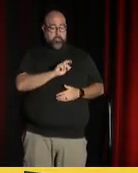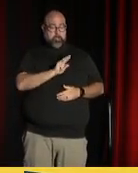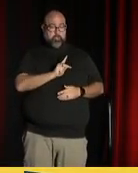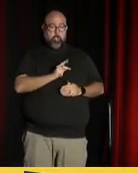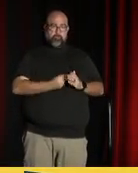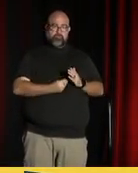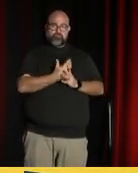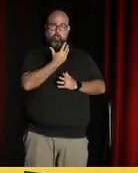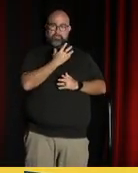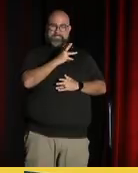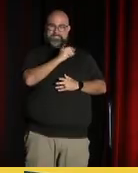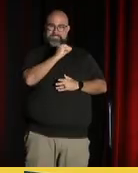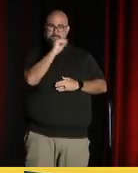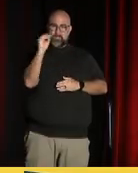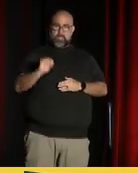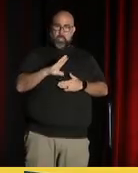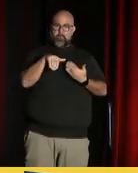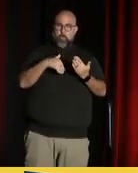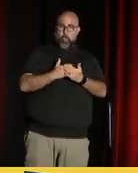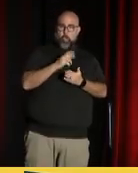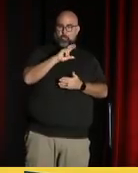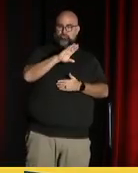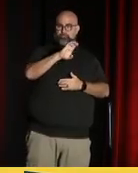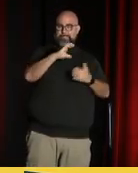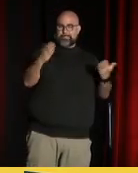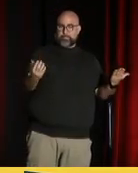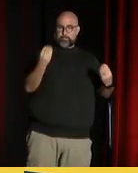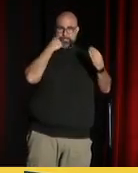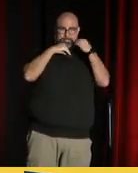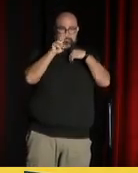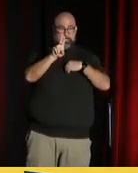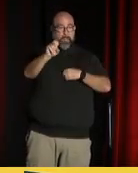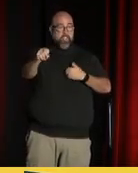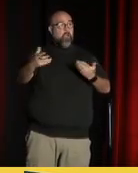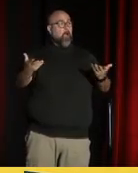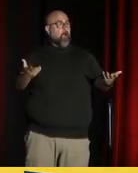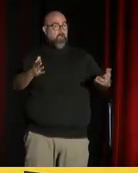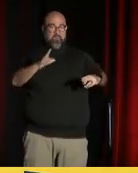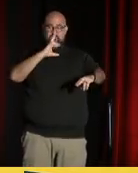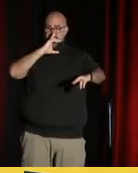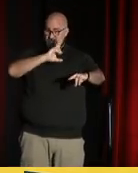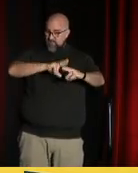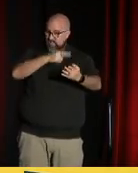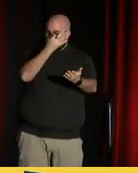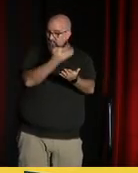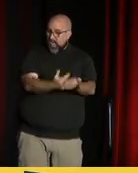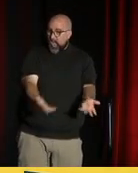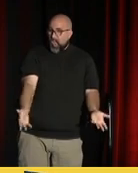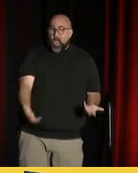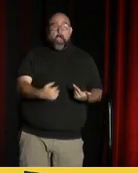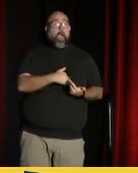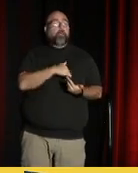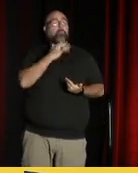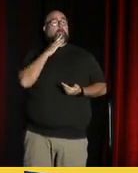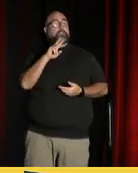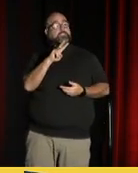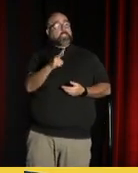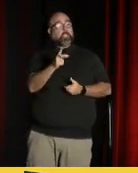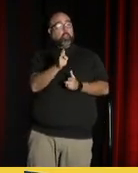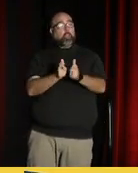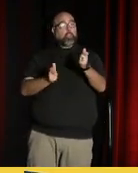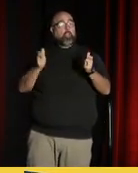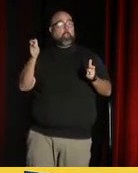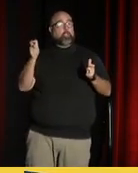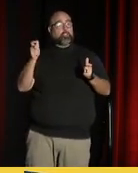grows 60% of all the rice we eat in the United States. I know, fun fact about Arkansas. And we have the second largest vein